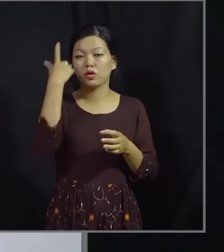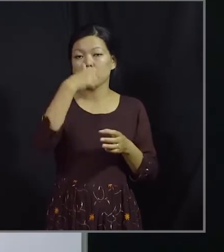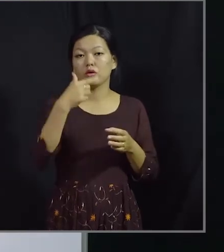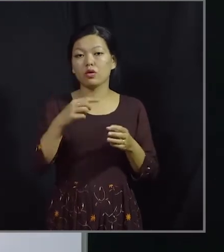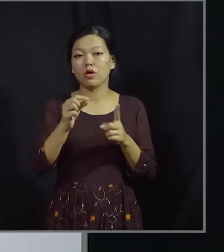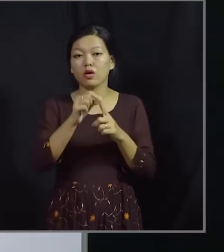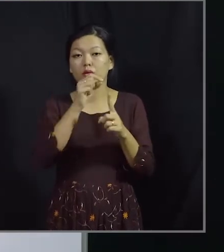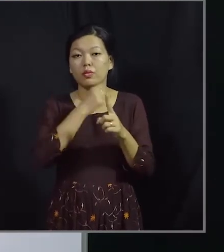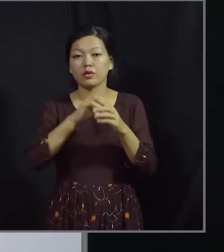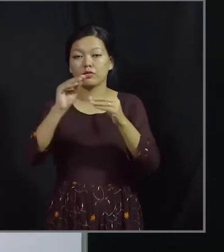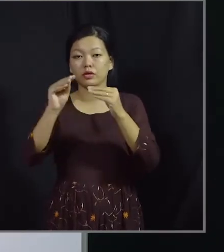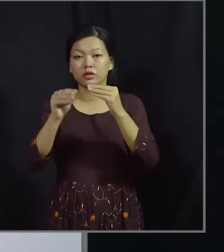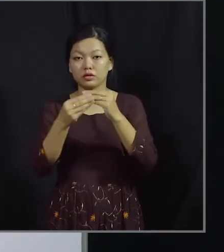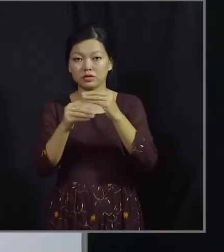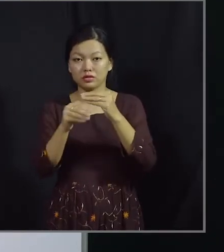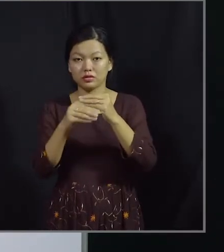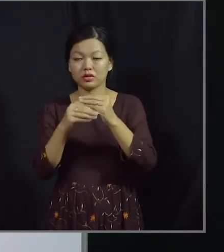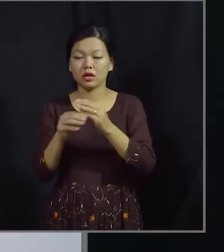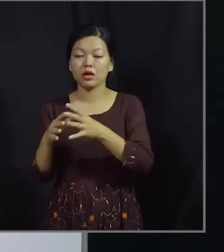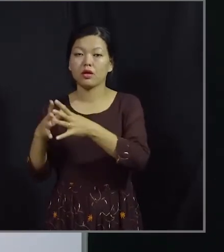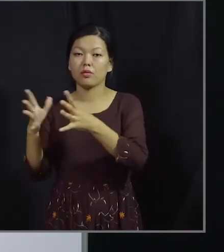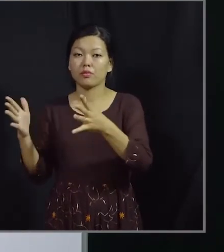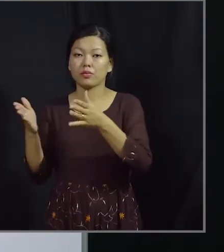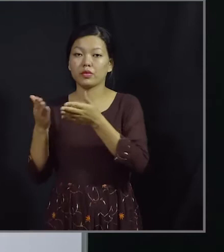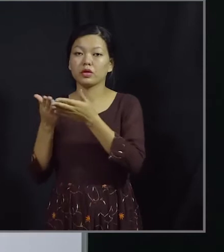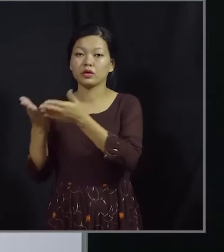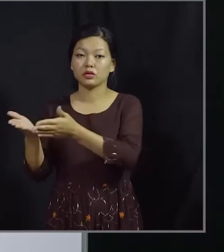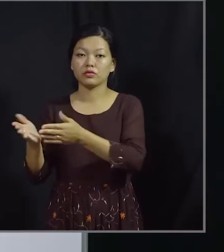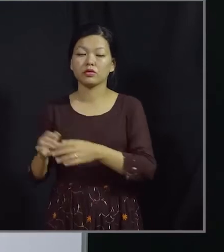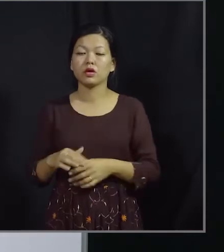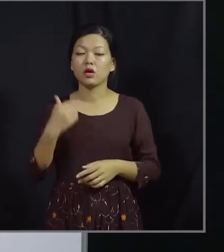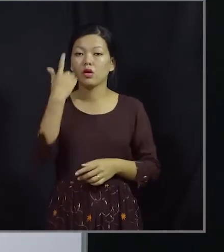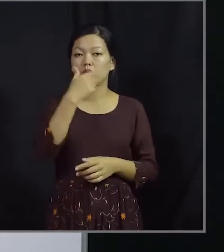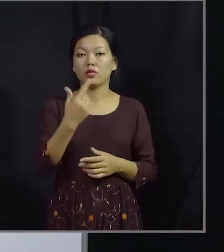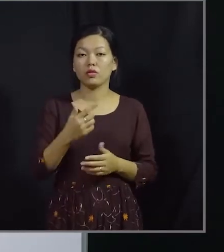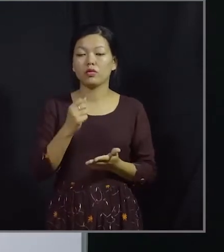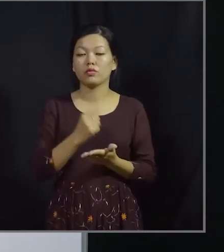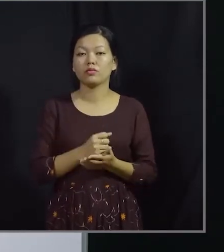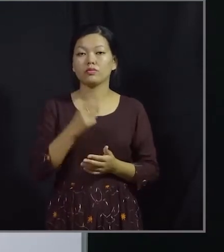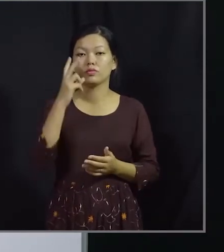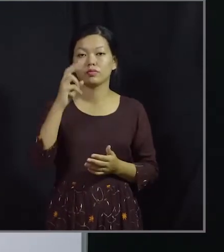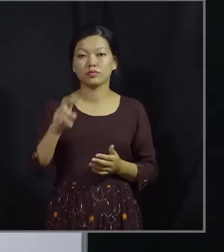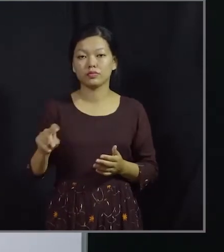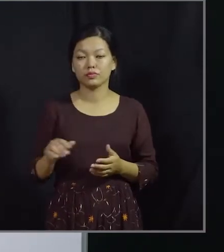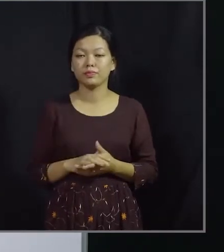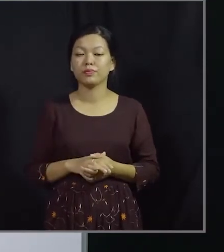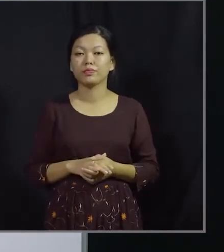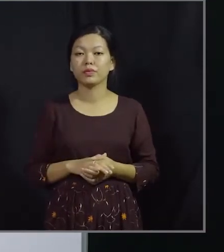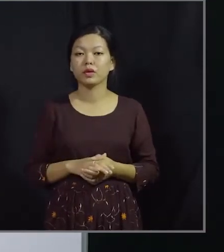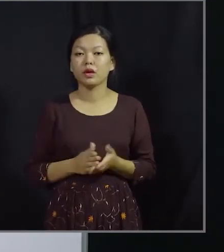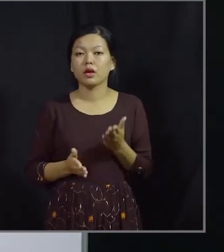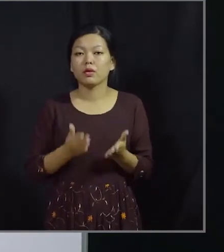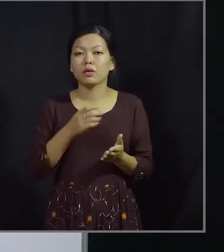with the result of reconstitution. That means the old partner maybe, or the incoming new partner may be gaining. We never know